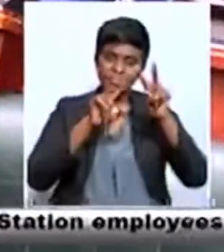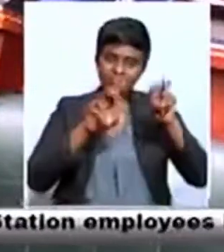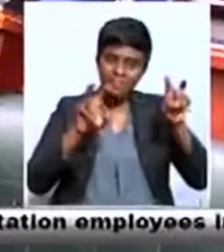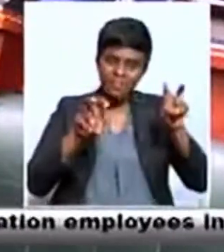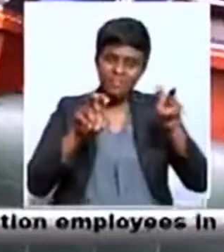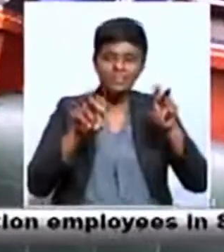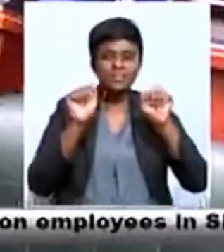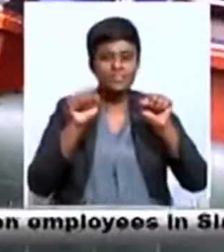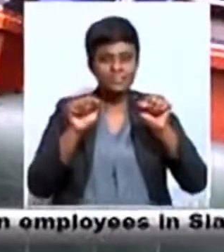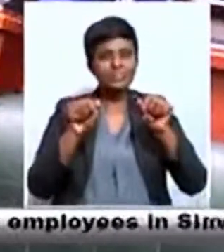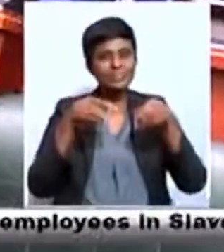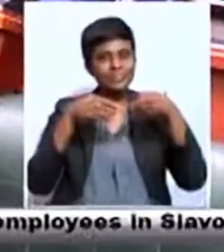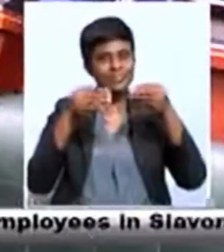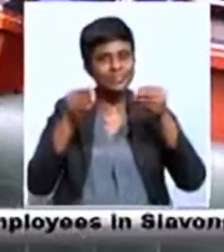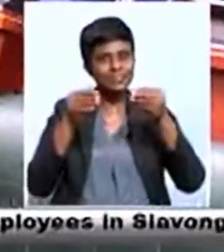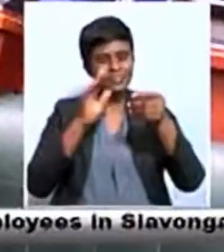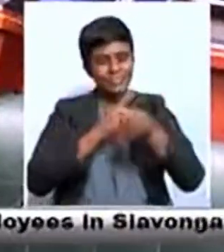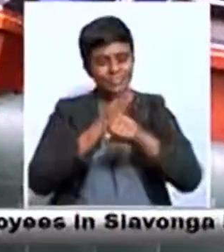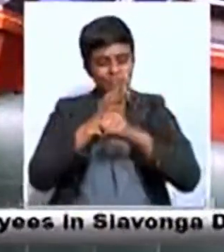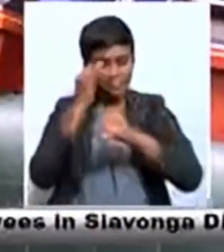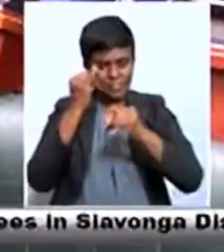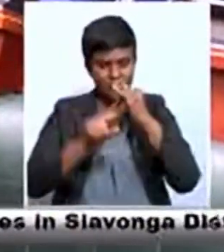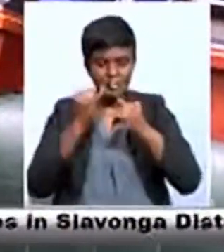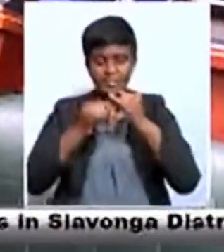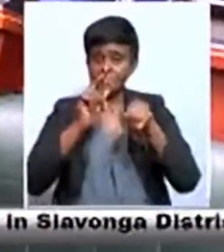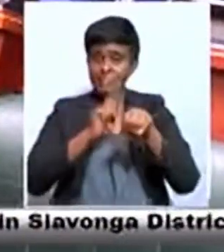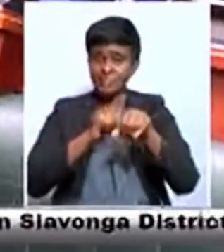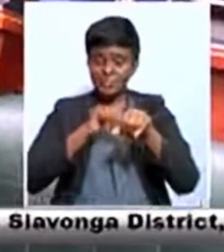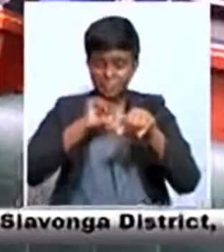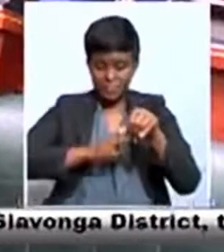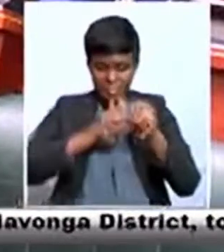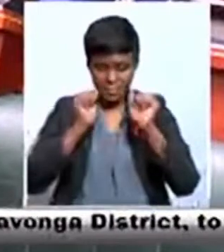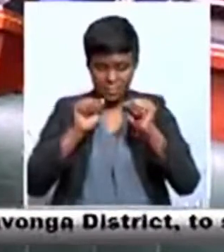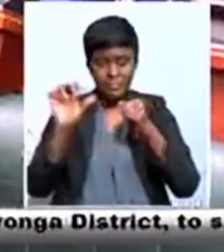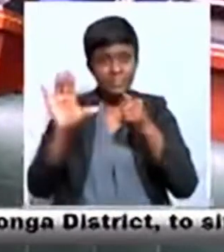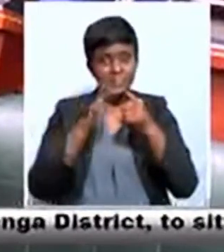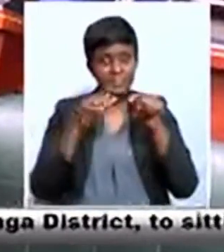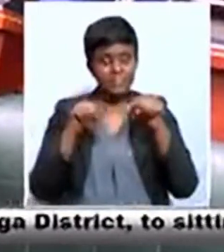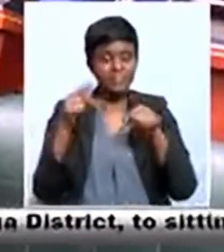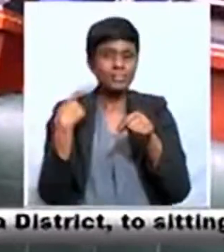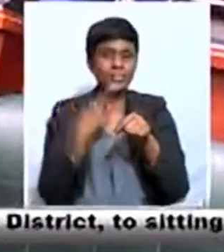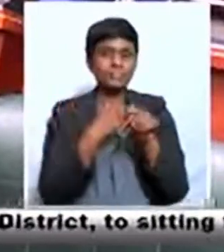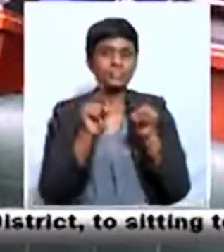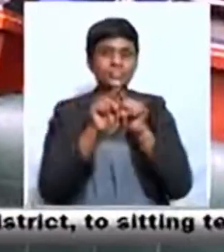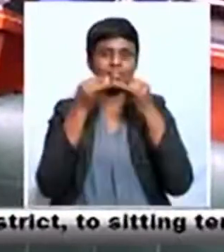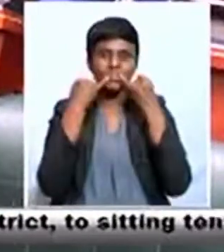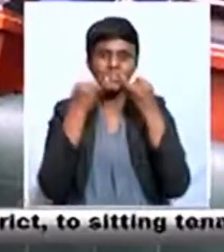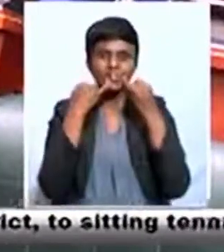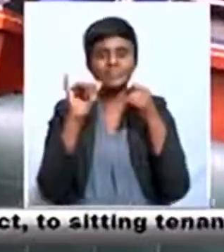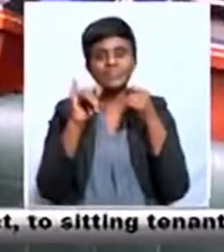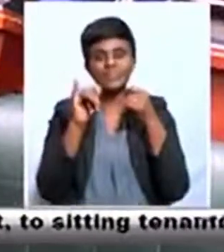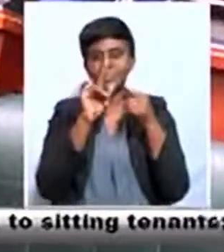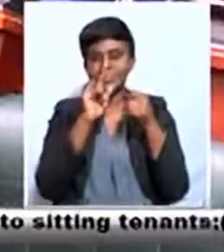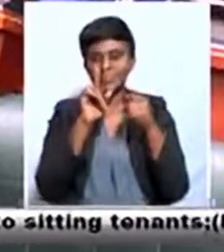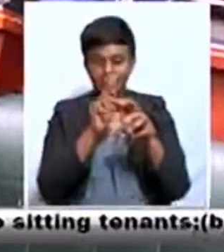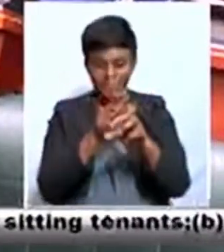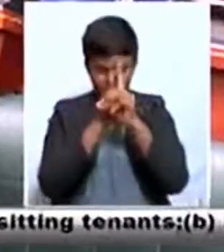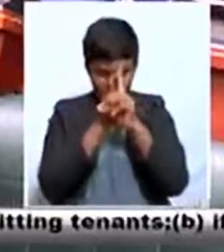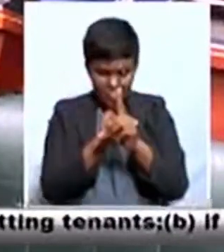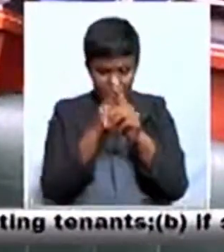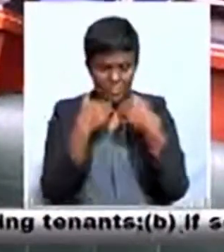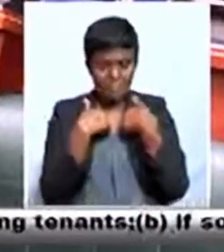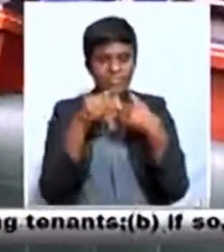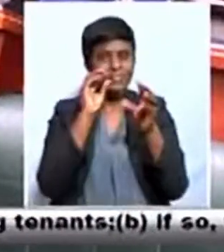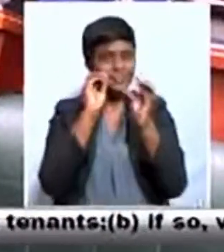not. Then when that time comes, we can come back to the House and inform the House that ZESCO has made a decision whether to